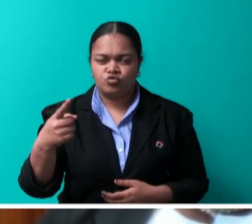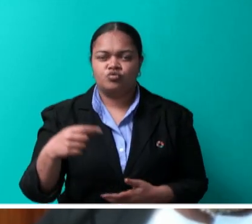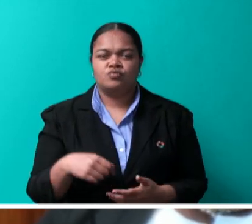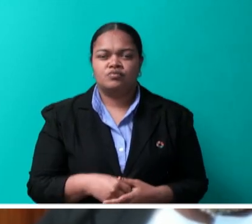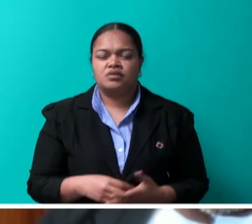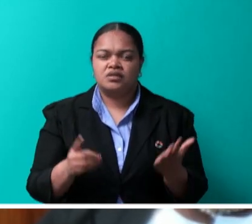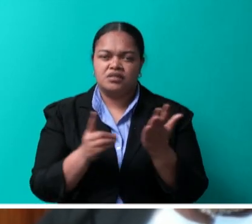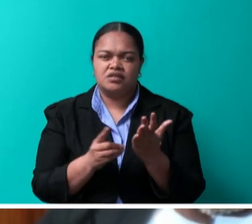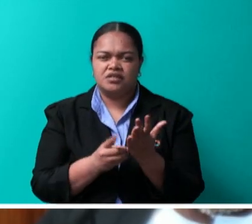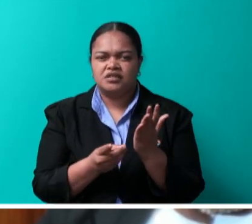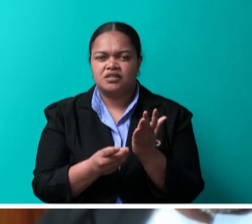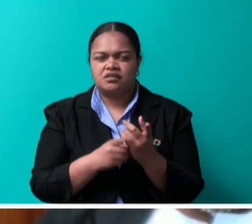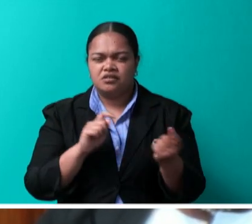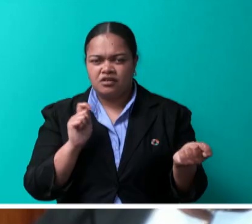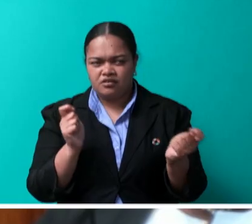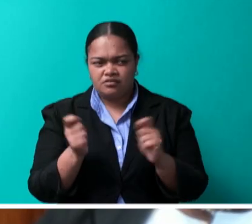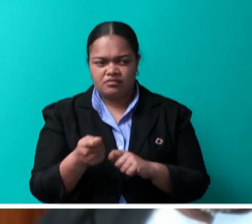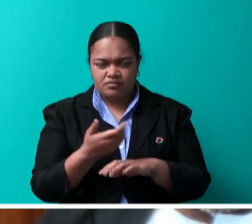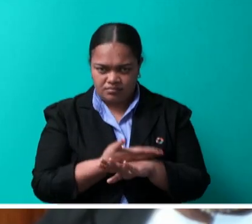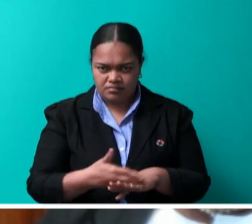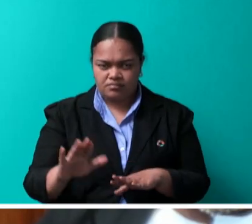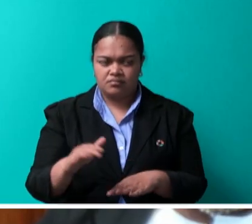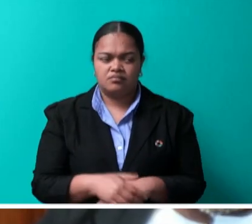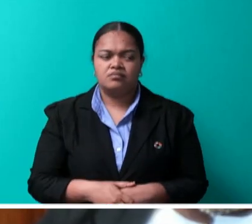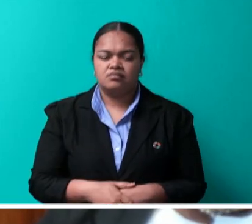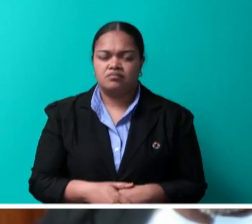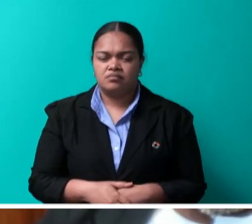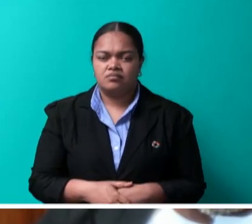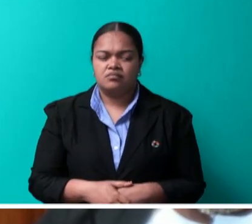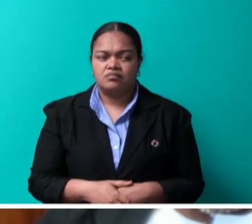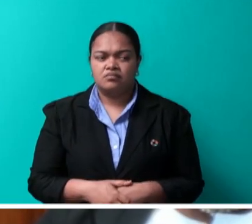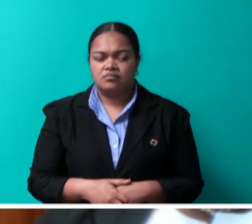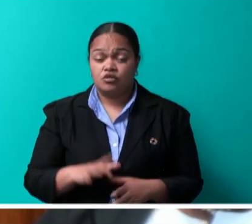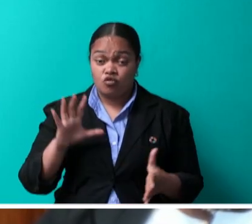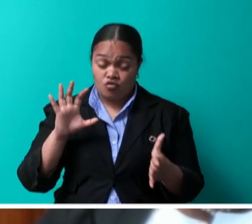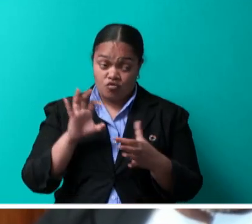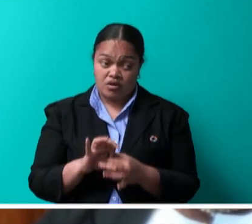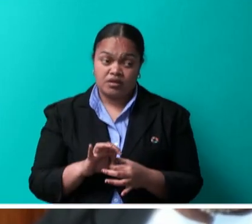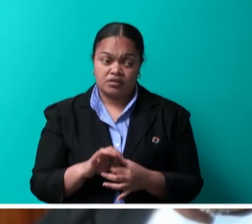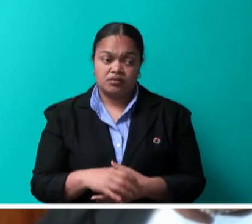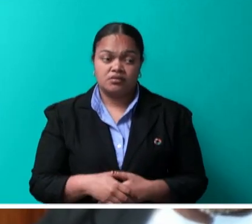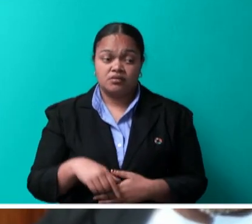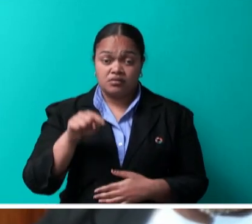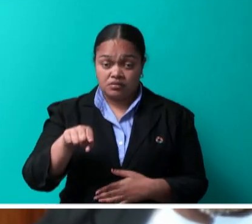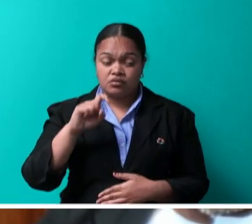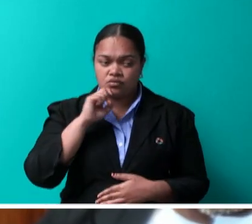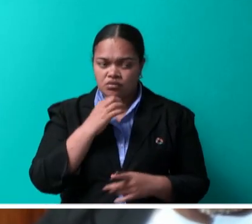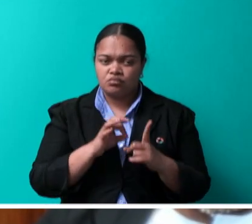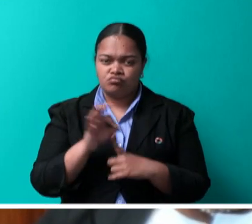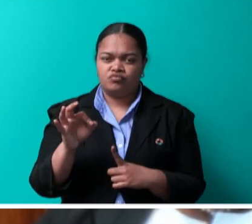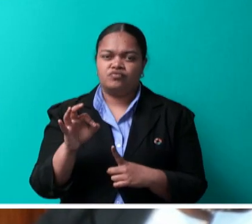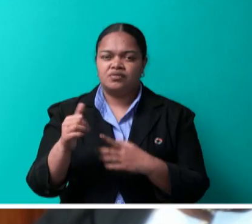transformation. At least 70 primary healthcare facilities will become digitally connected. This will improve patient